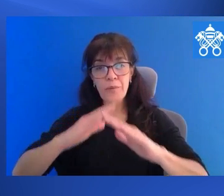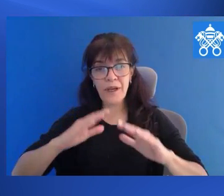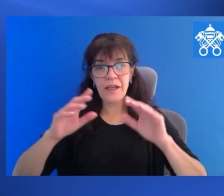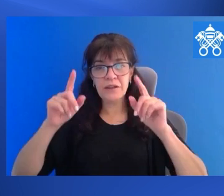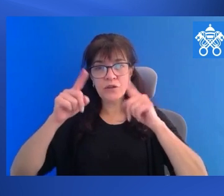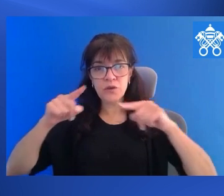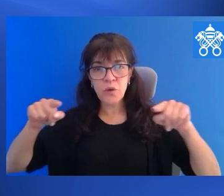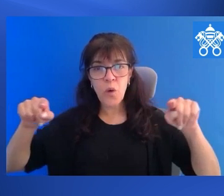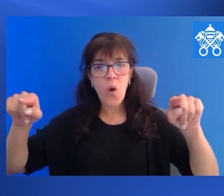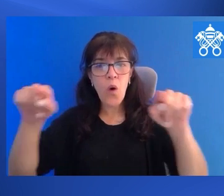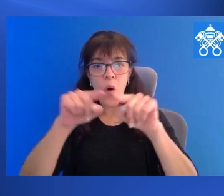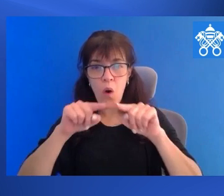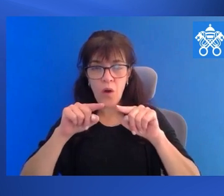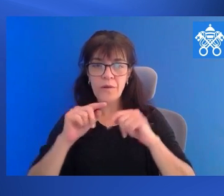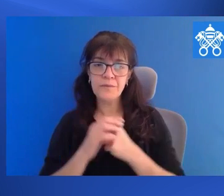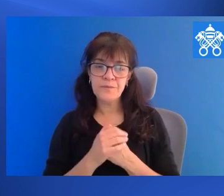Signore.